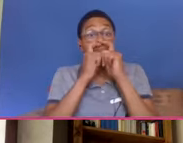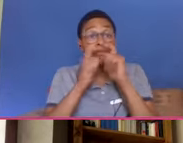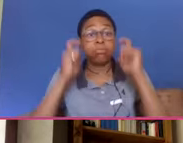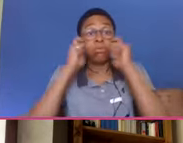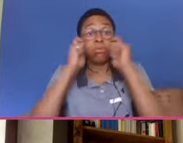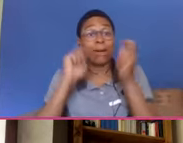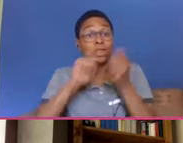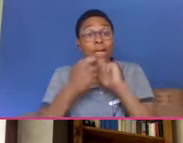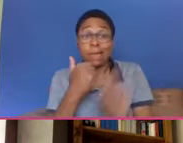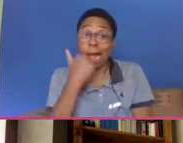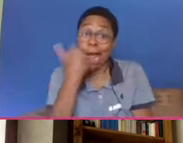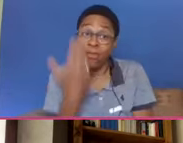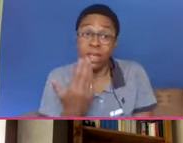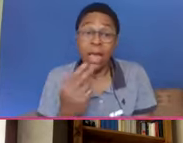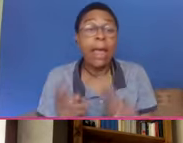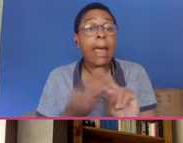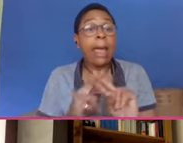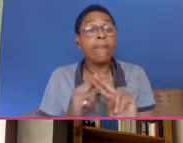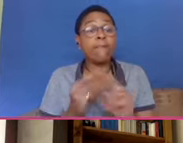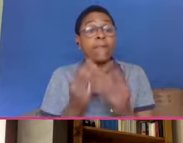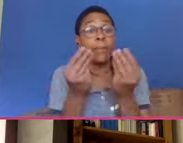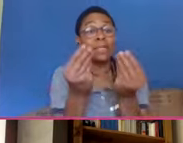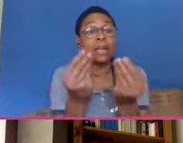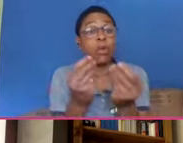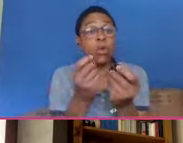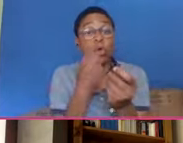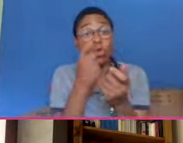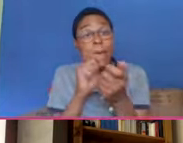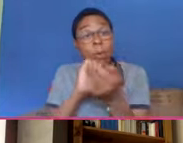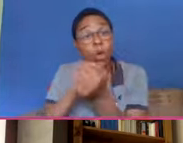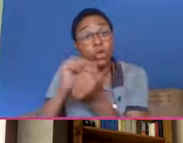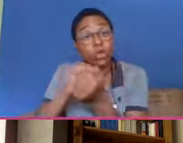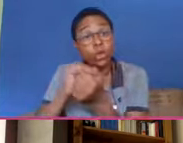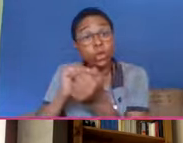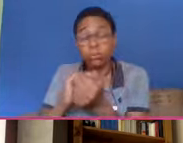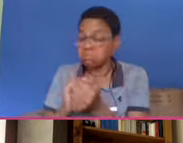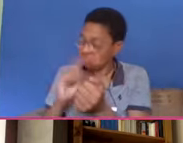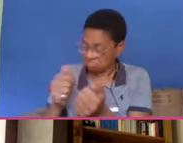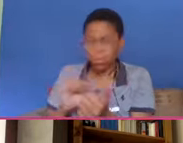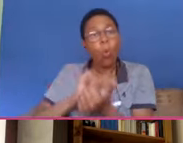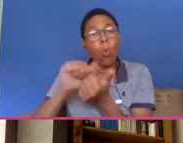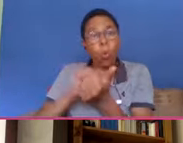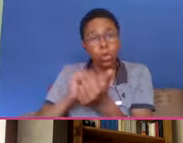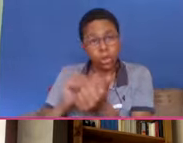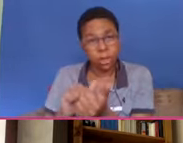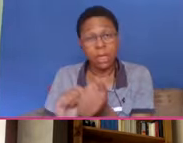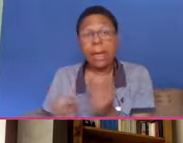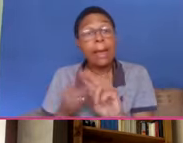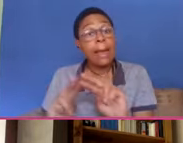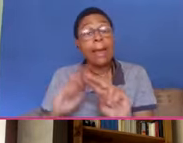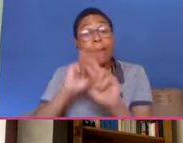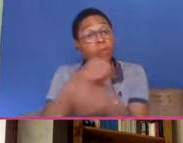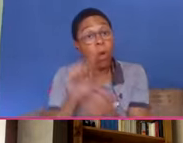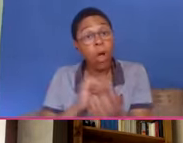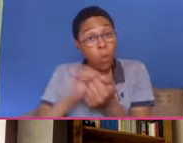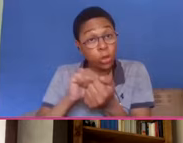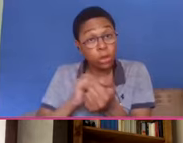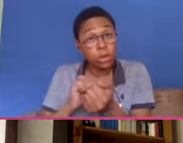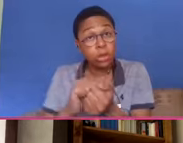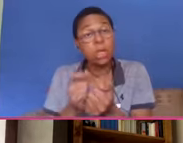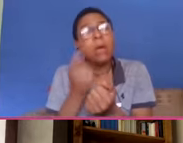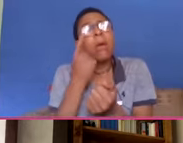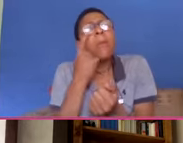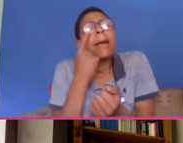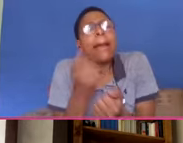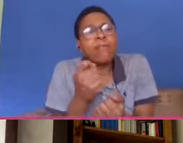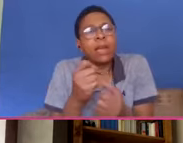If the material is washable, wash in line with manufacturer's instructions. If it's not washable, dispose of it carefully in your usual